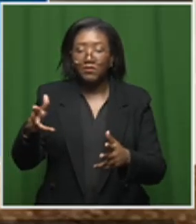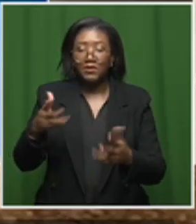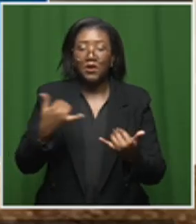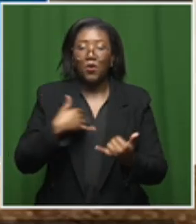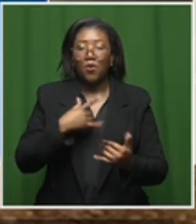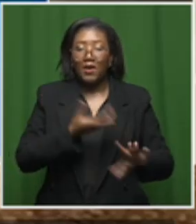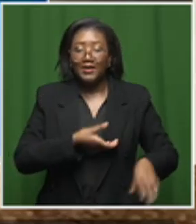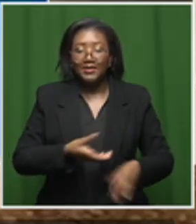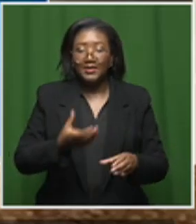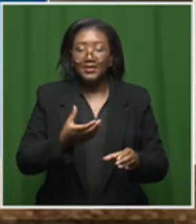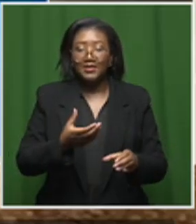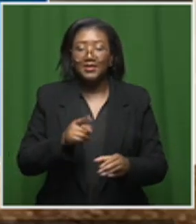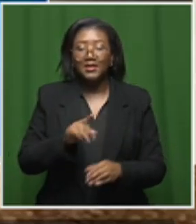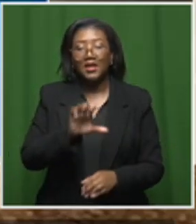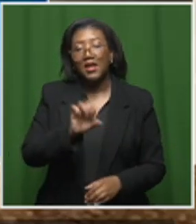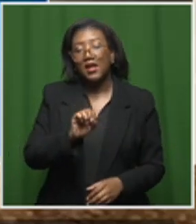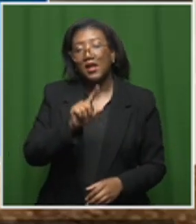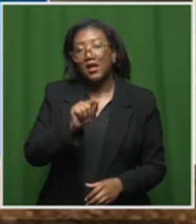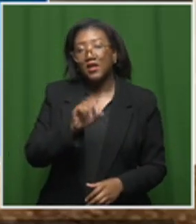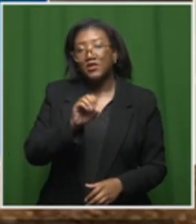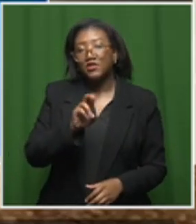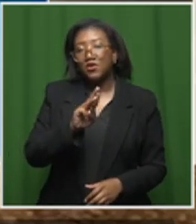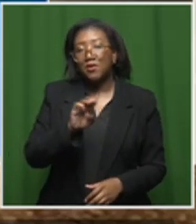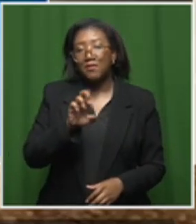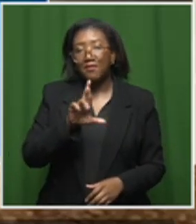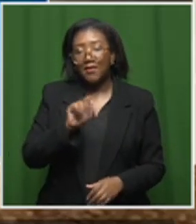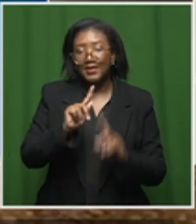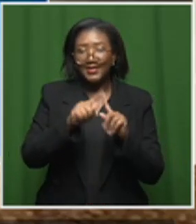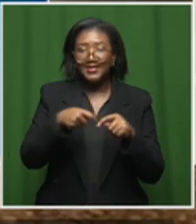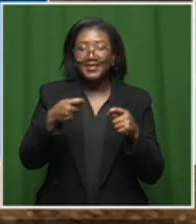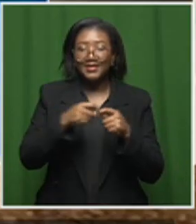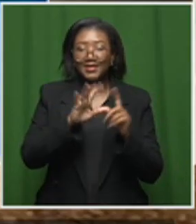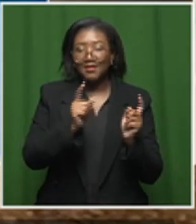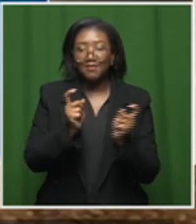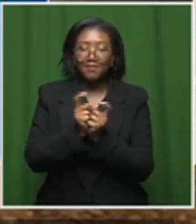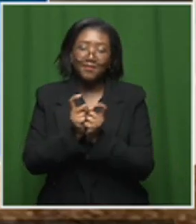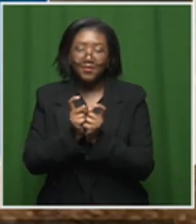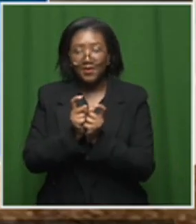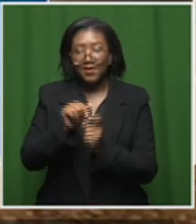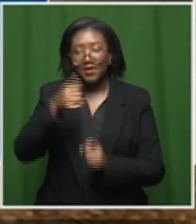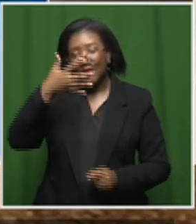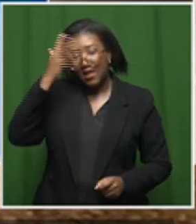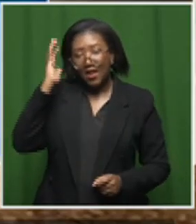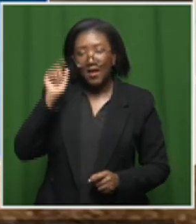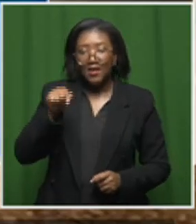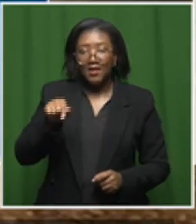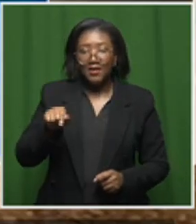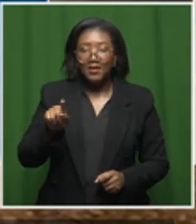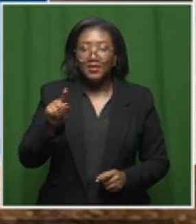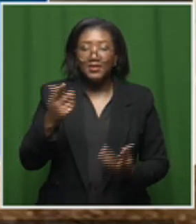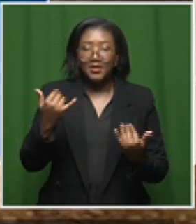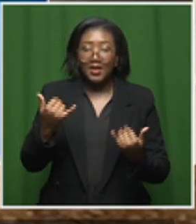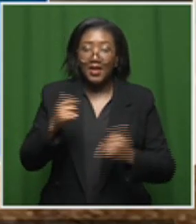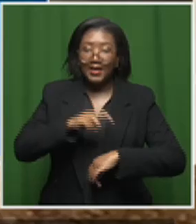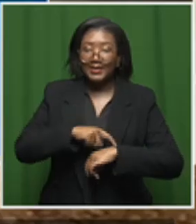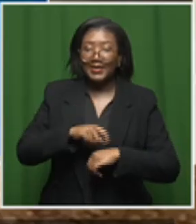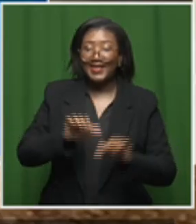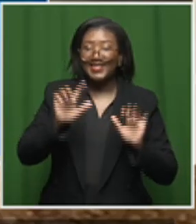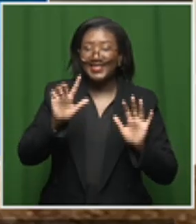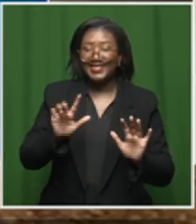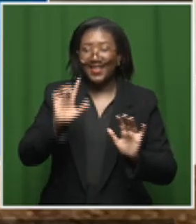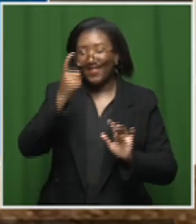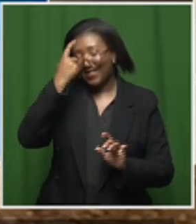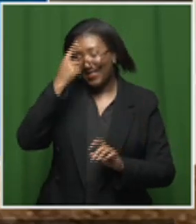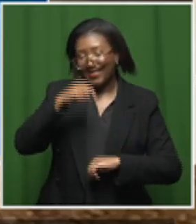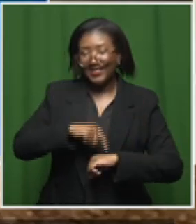the URC Championship Tour with a massive clash against Leinster. It's at DHL Stadium, 7 p.m. on